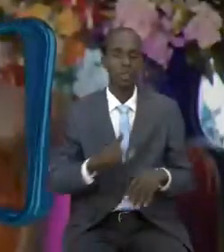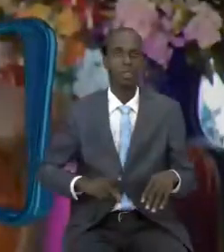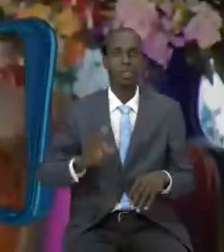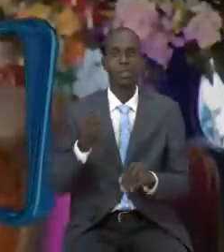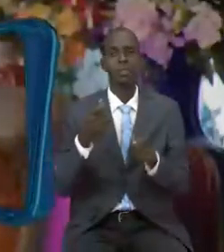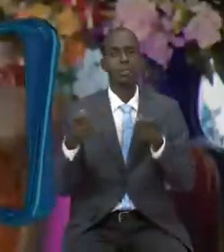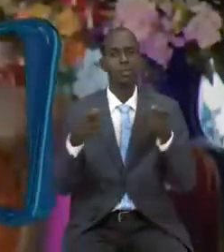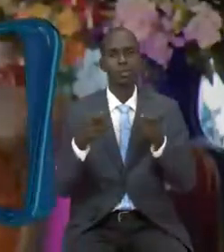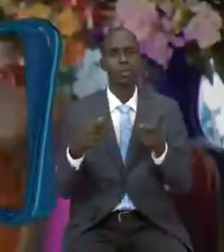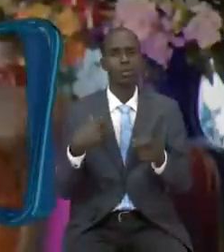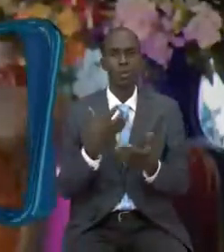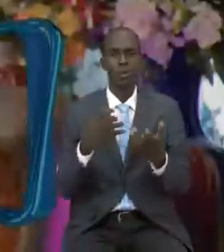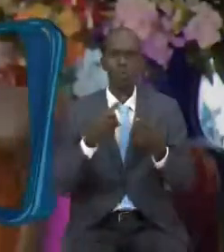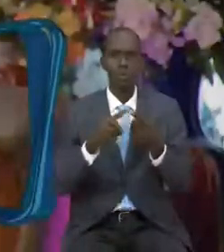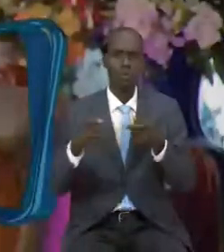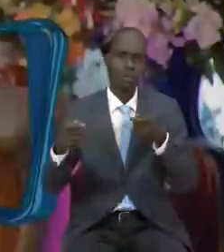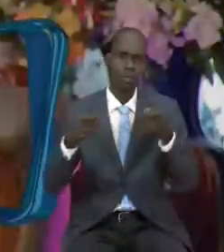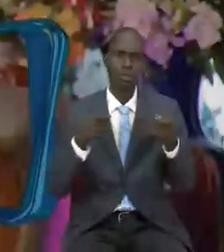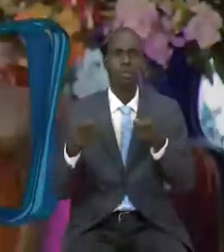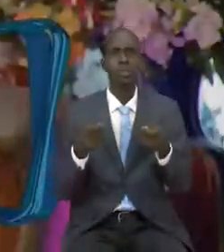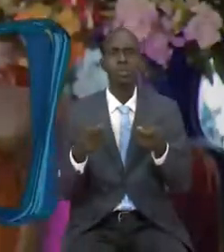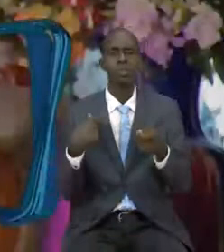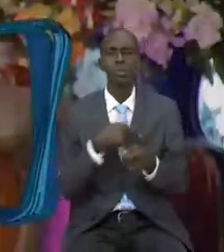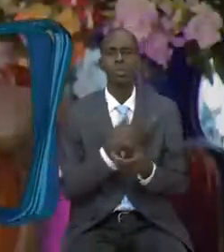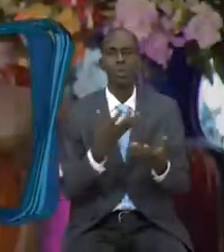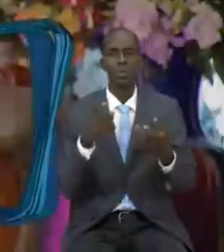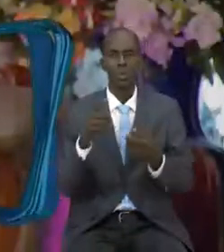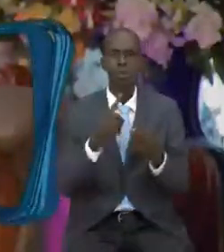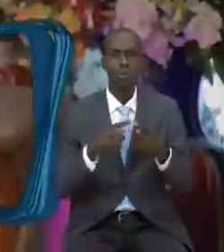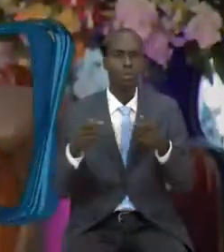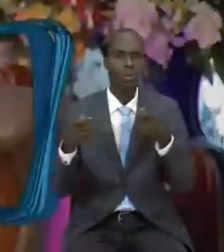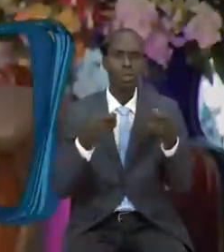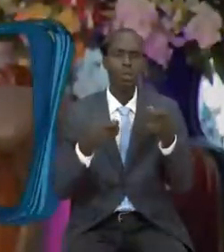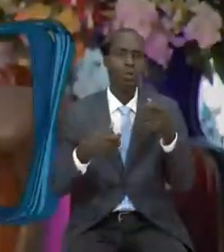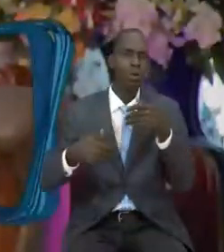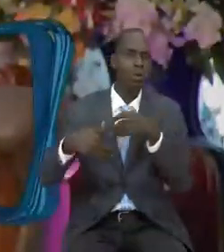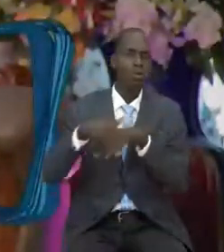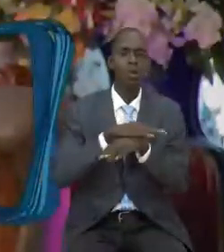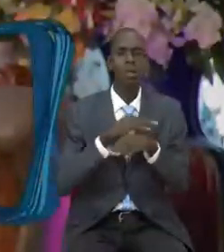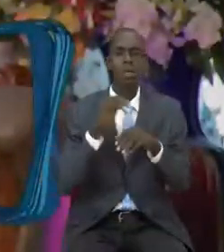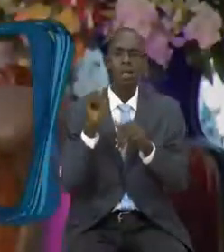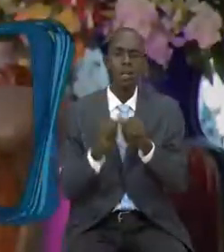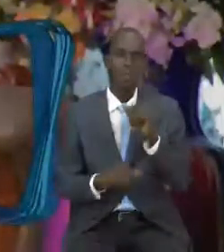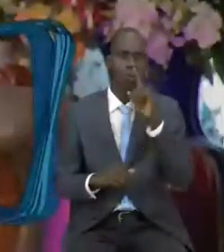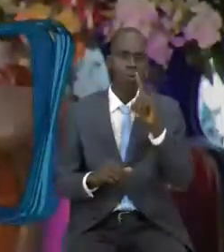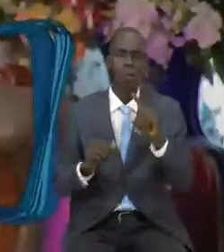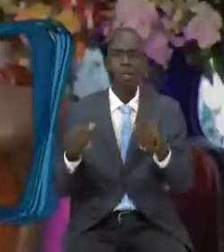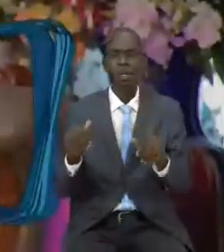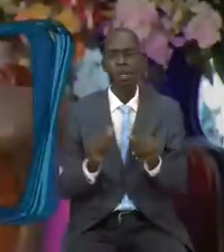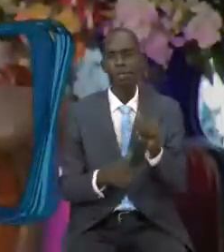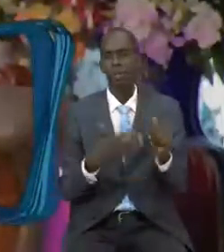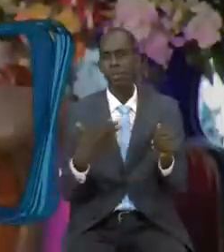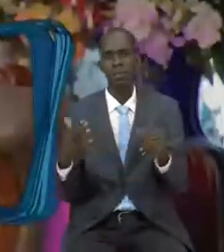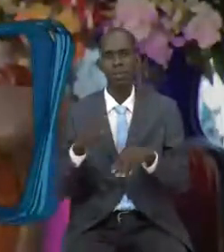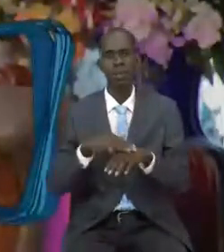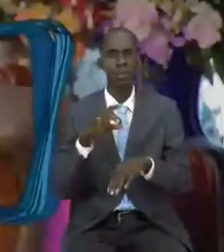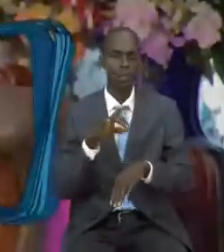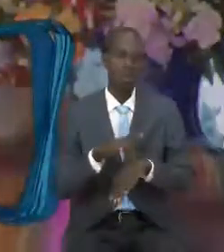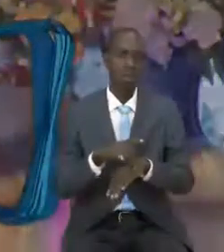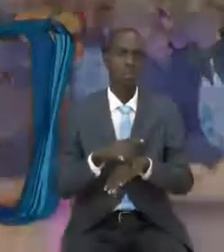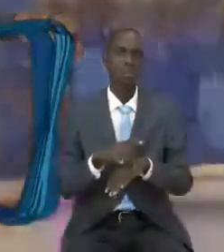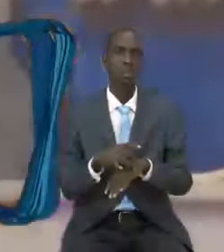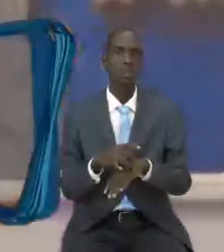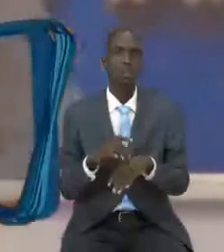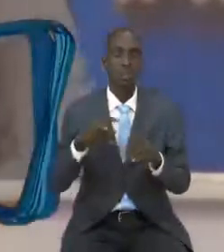reign, and we want him to reign over everyone, everything on earth,